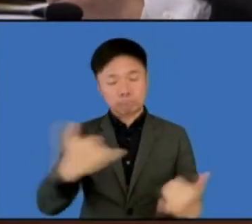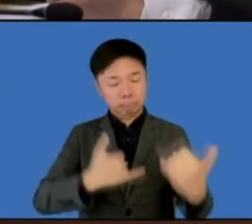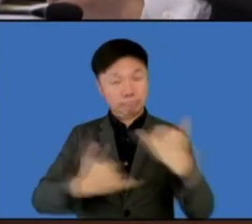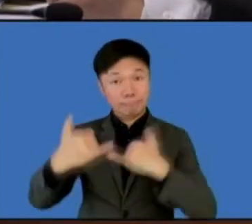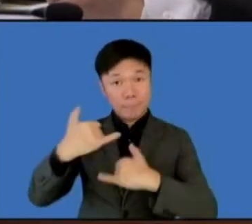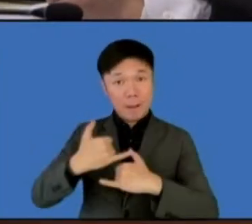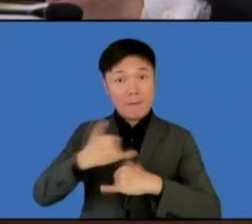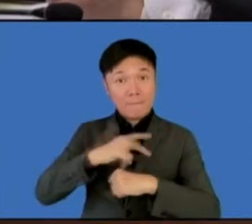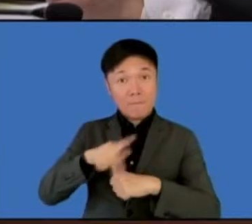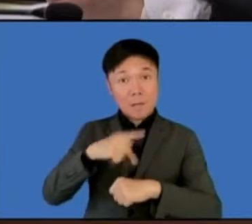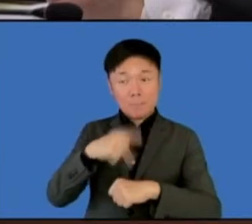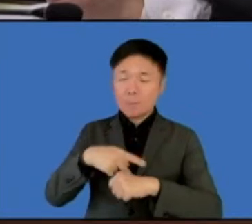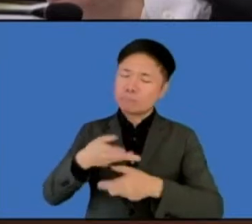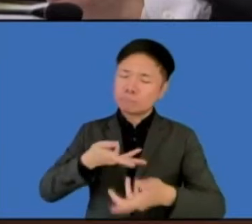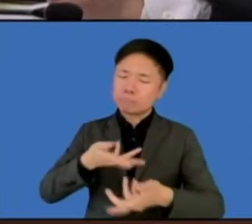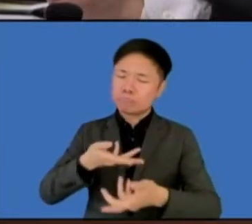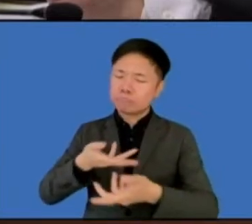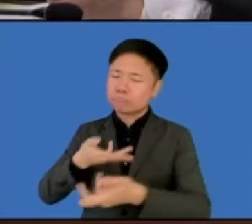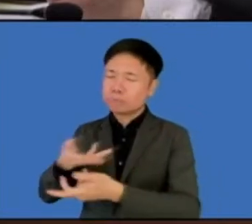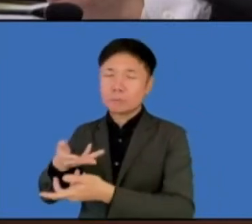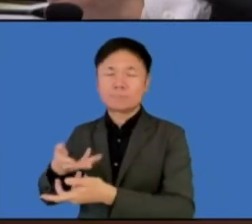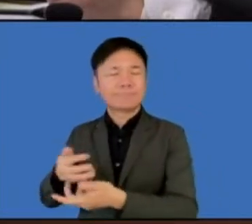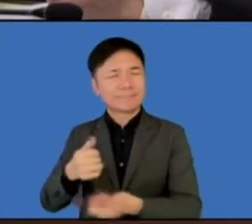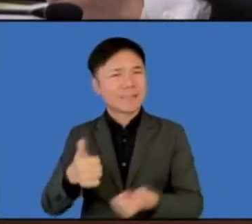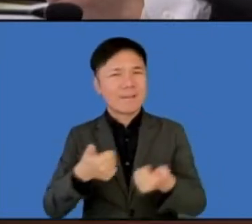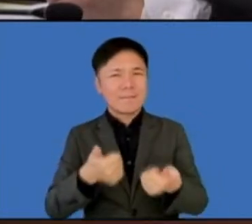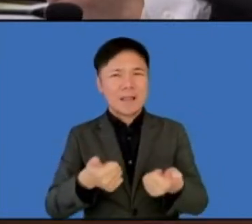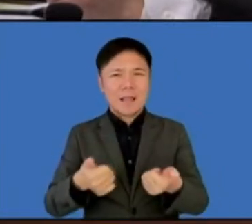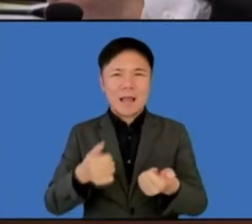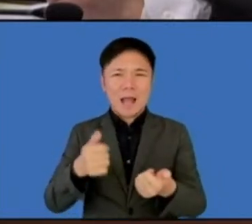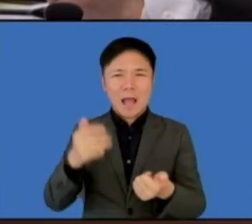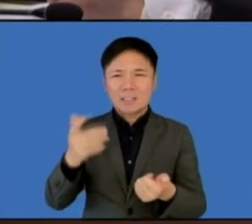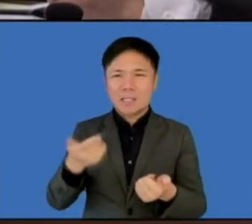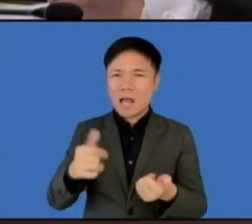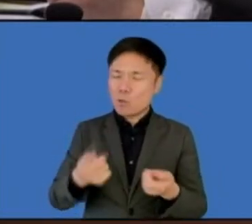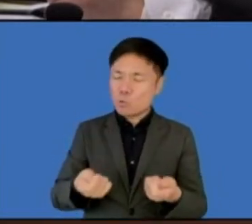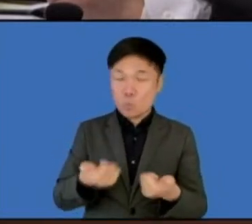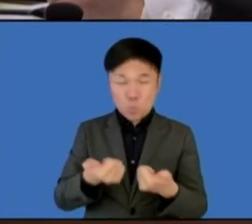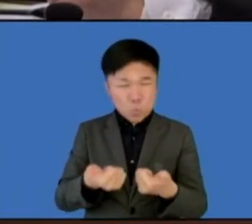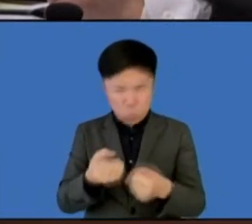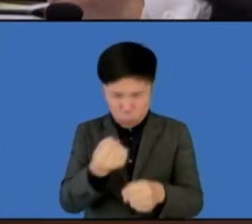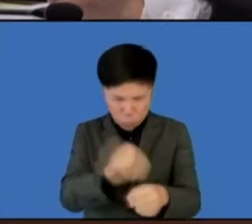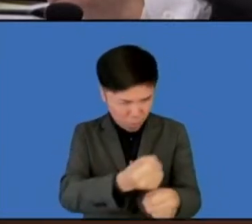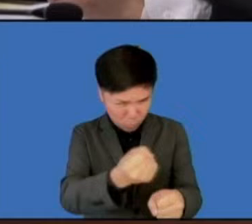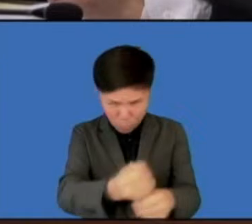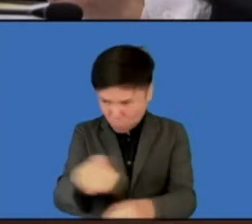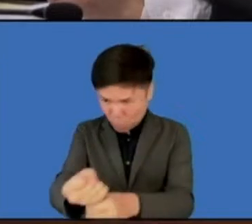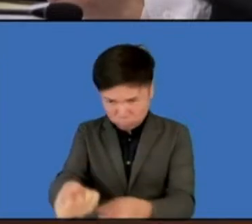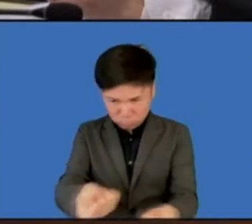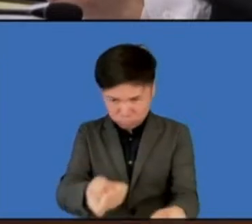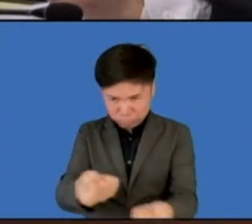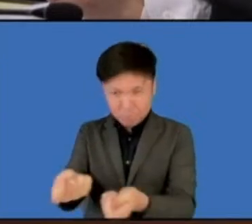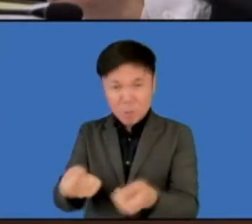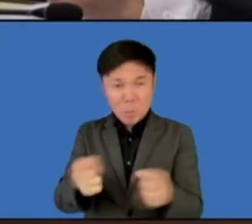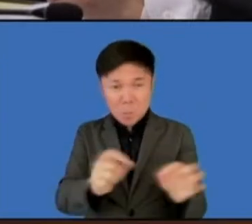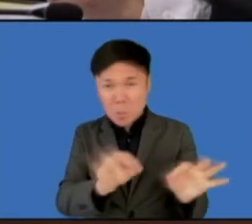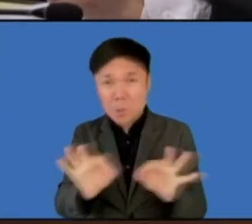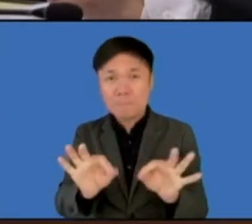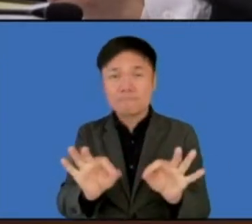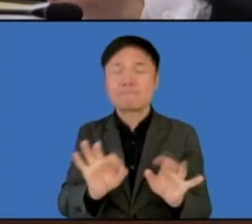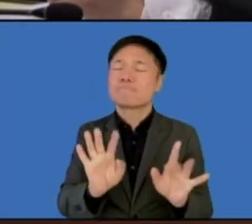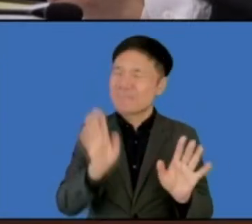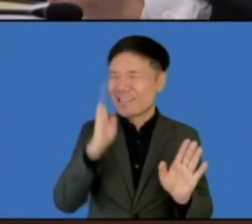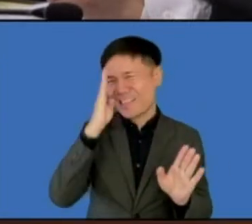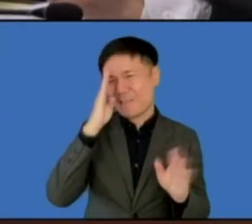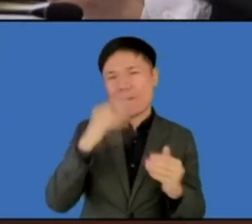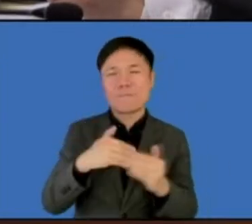when it comes to good labor overseas labor management, and together with Indonesia, this is also an opportunity